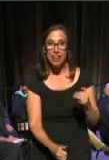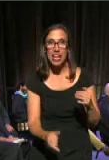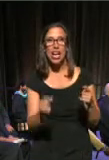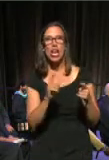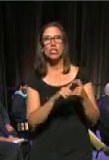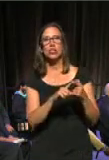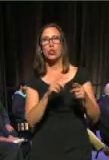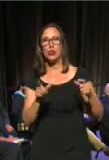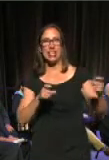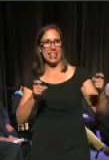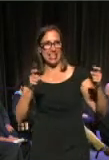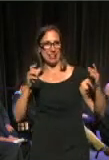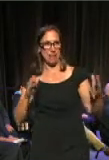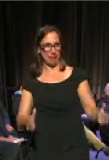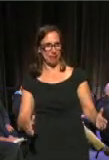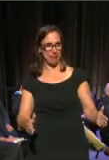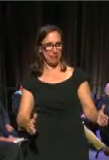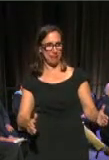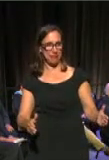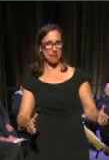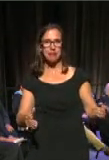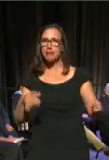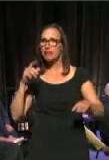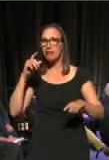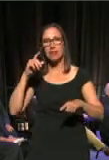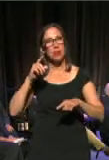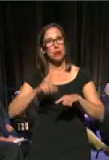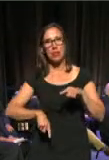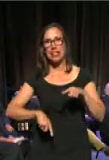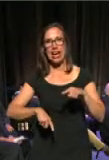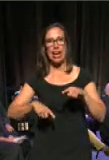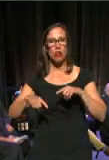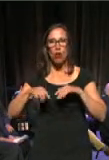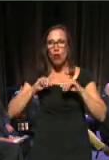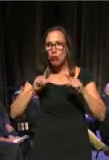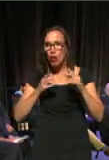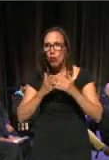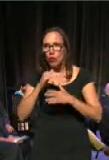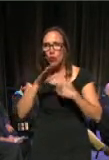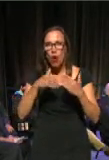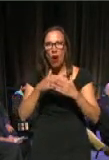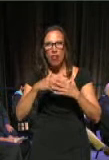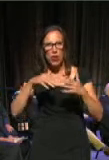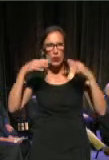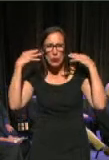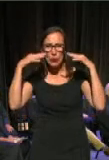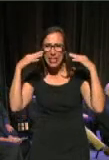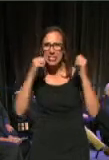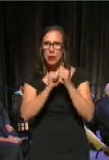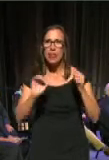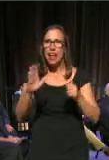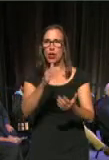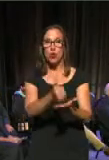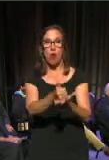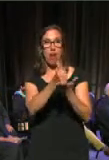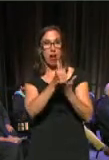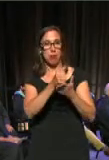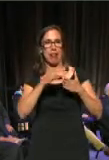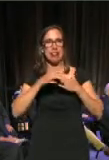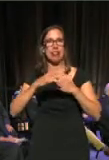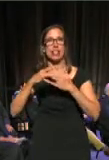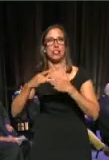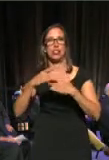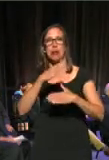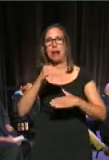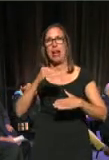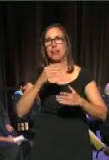our administration, we could not have navigated through all this madness without your help, leadership,